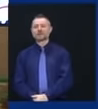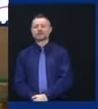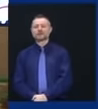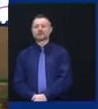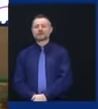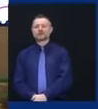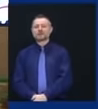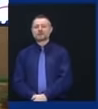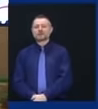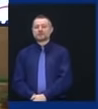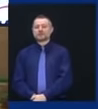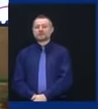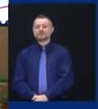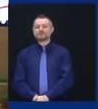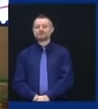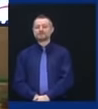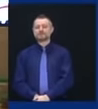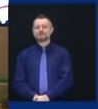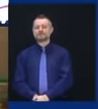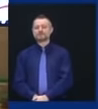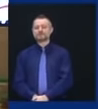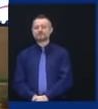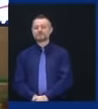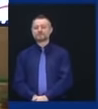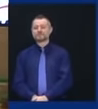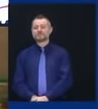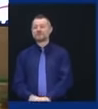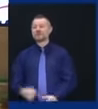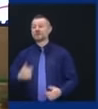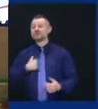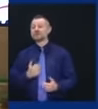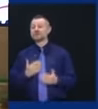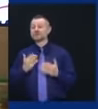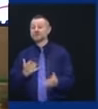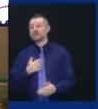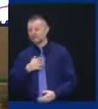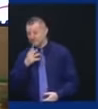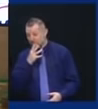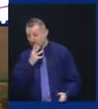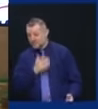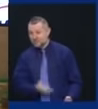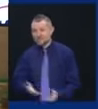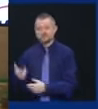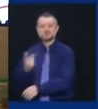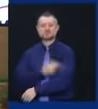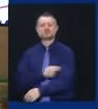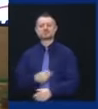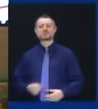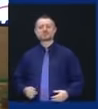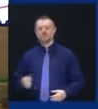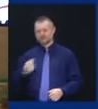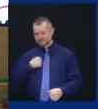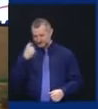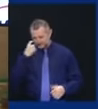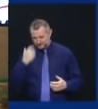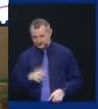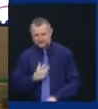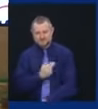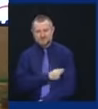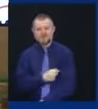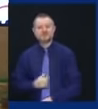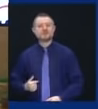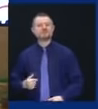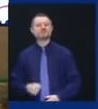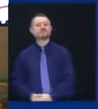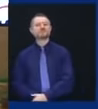I have said I recommend it to my mother. I just took it the other day,